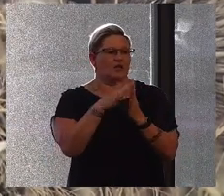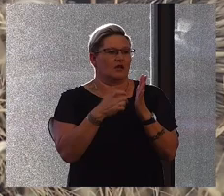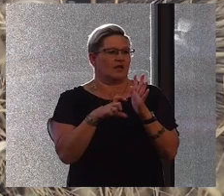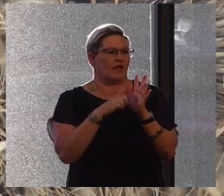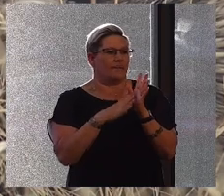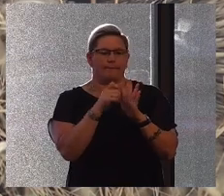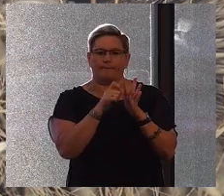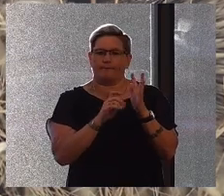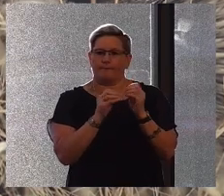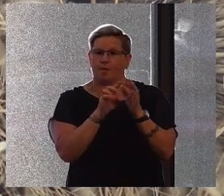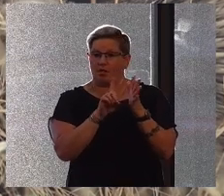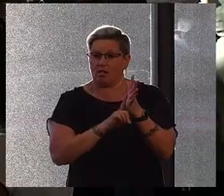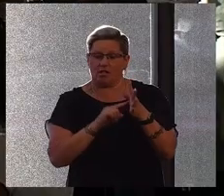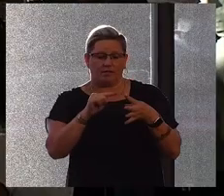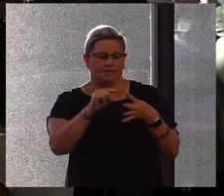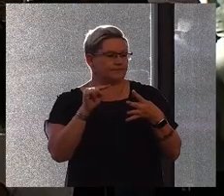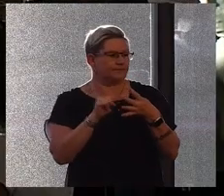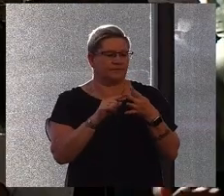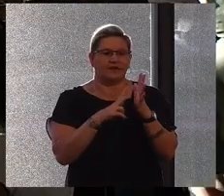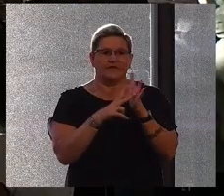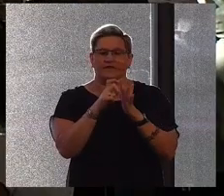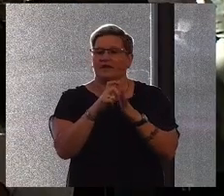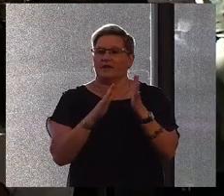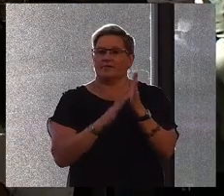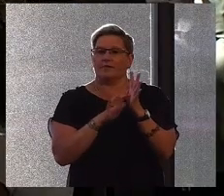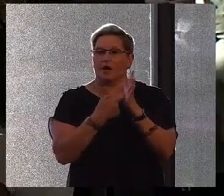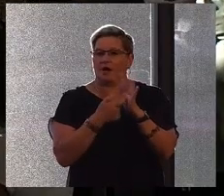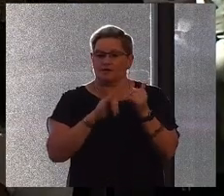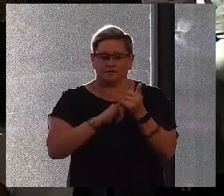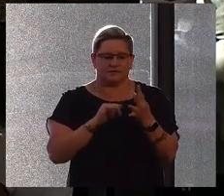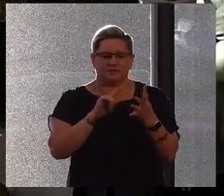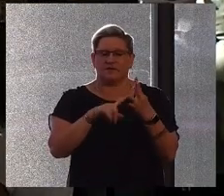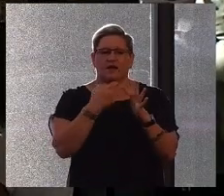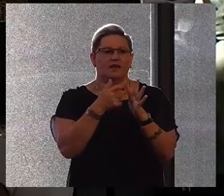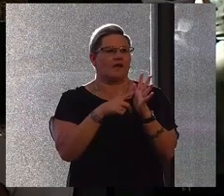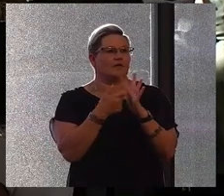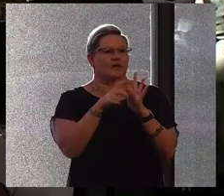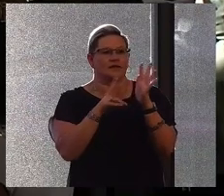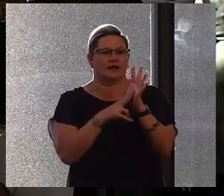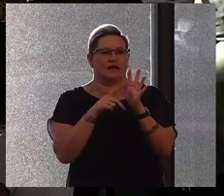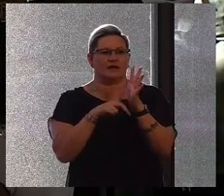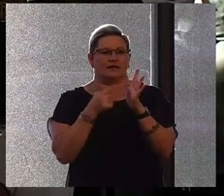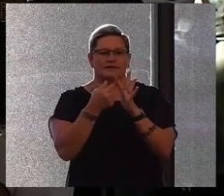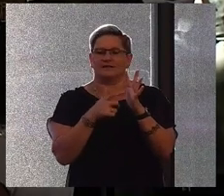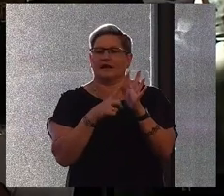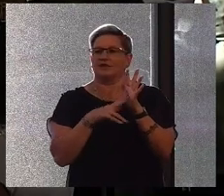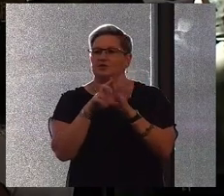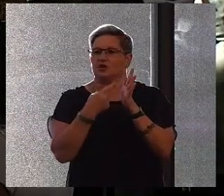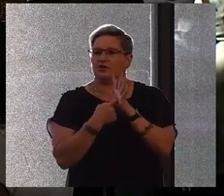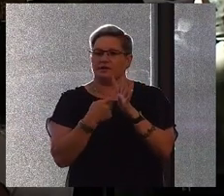who's in the room, Vic Miles, Karen Alexander, Gail